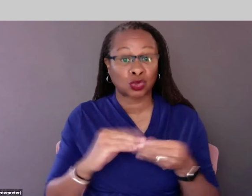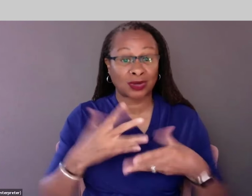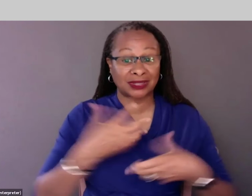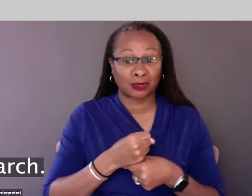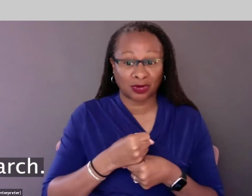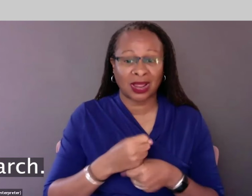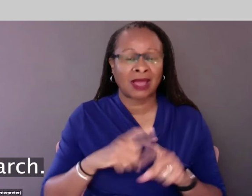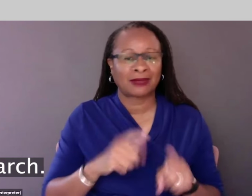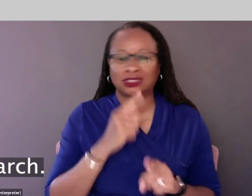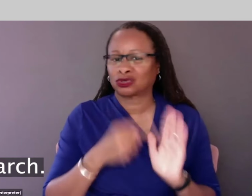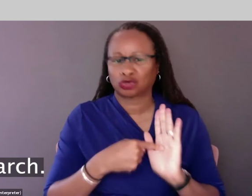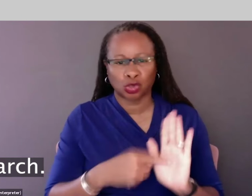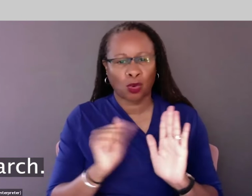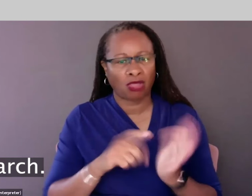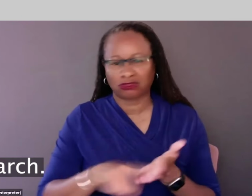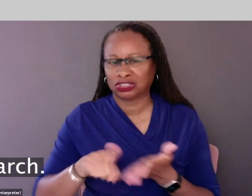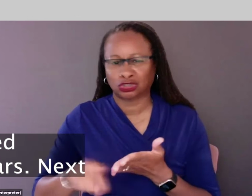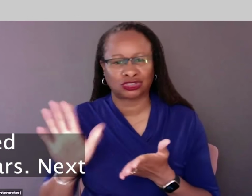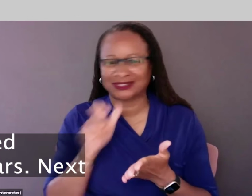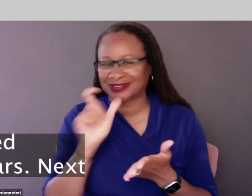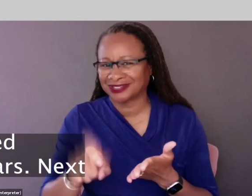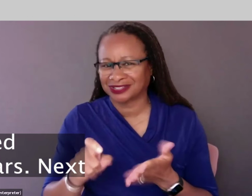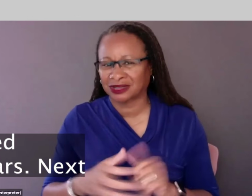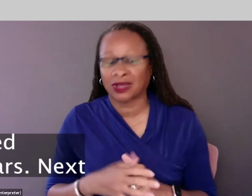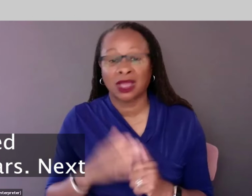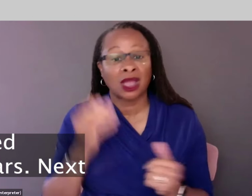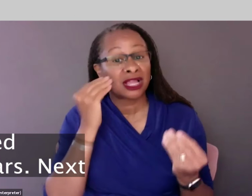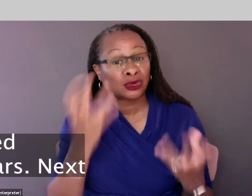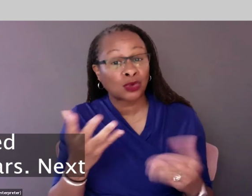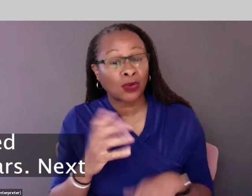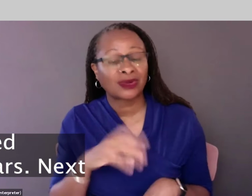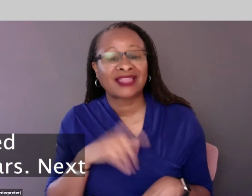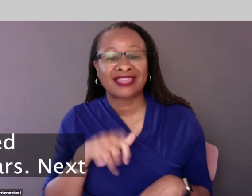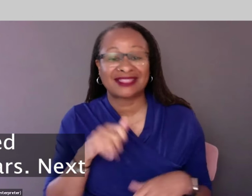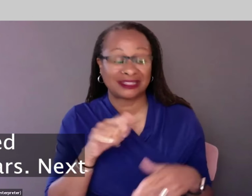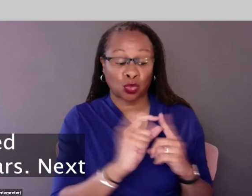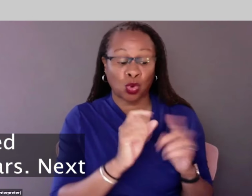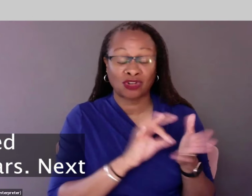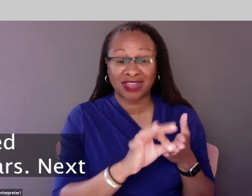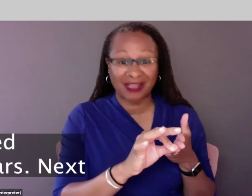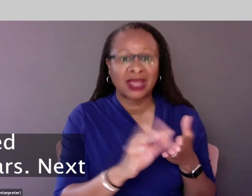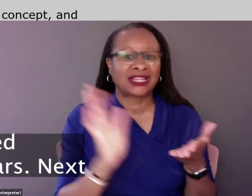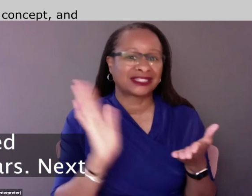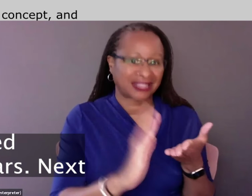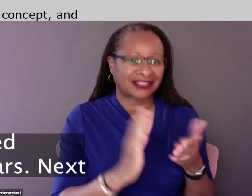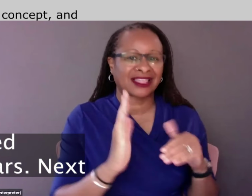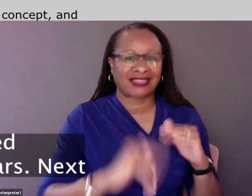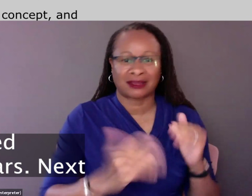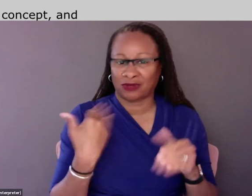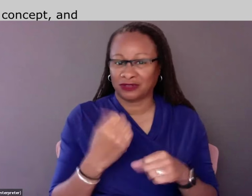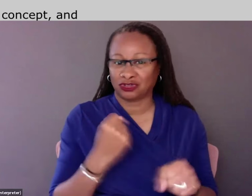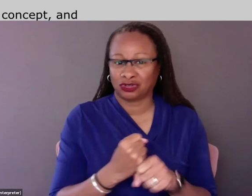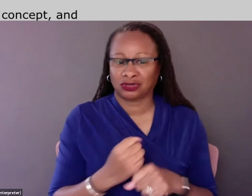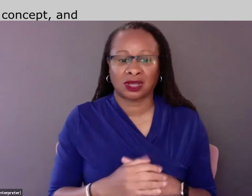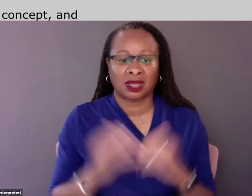but don't show us all of your research. Note that we have shortened this word count from previous years.